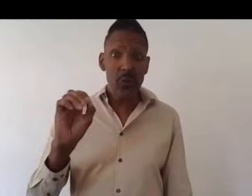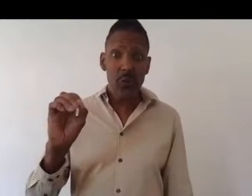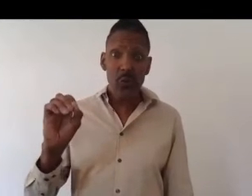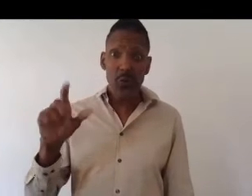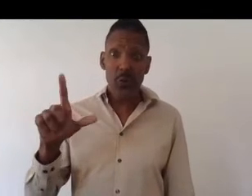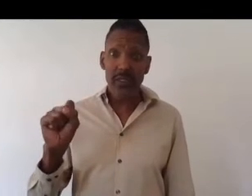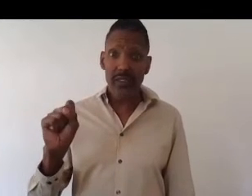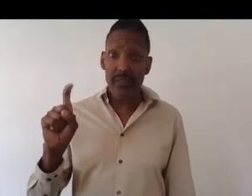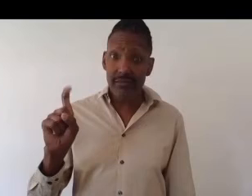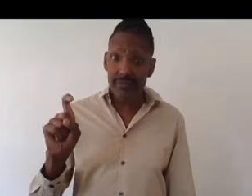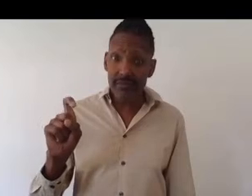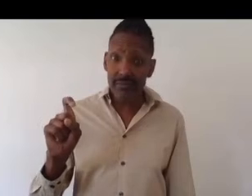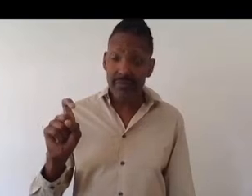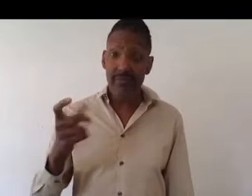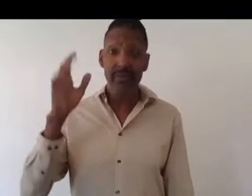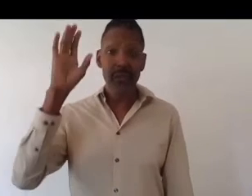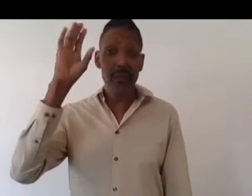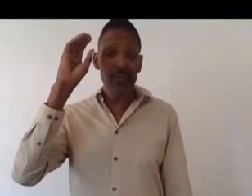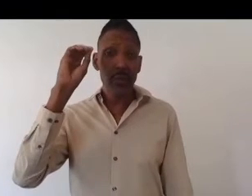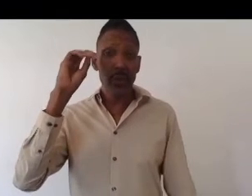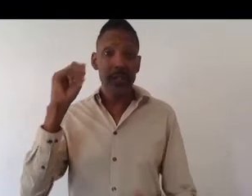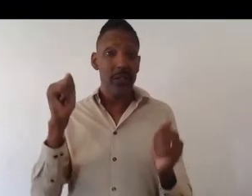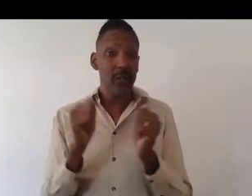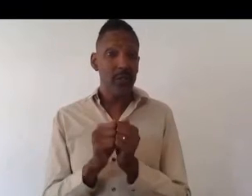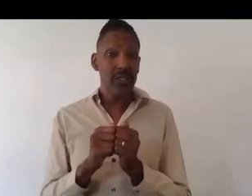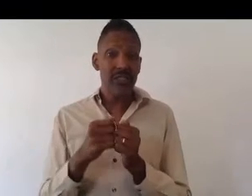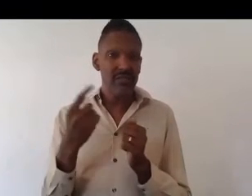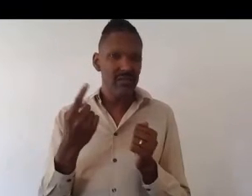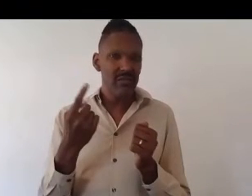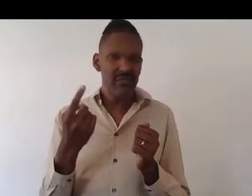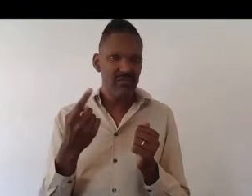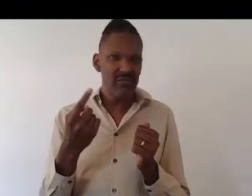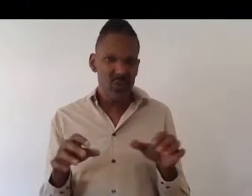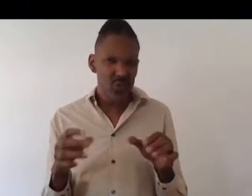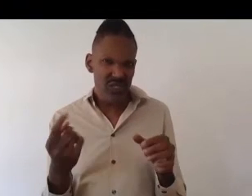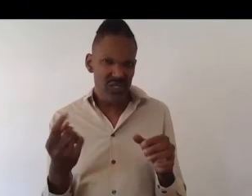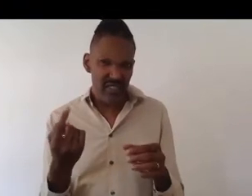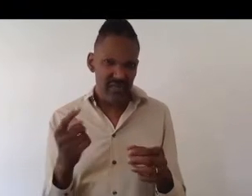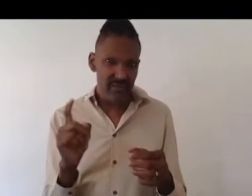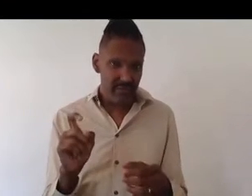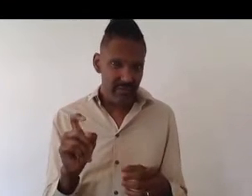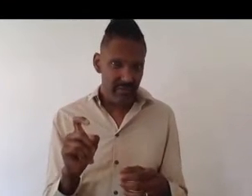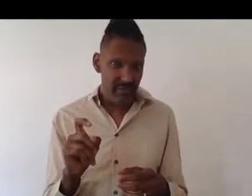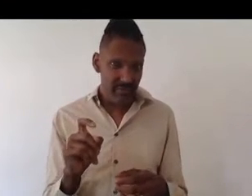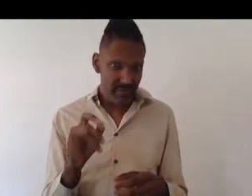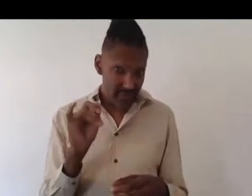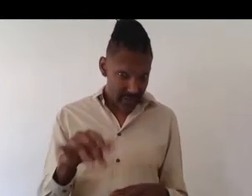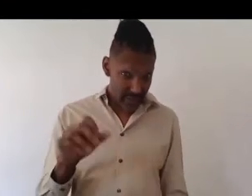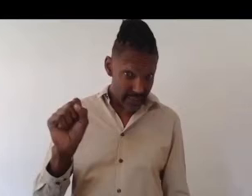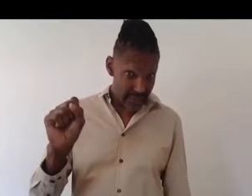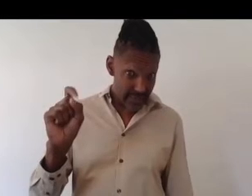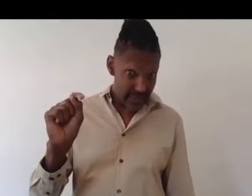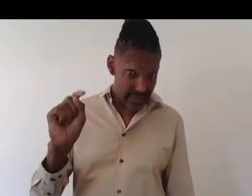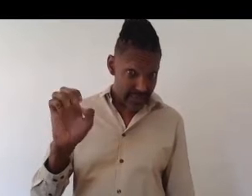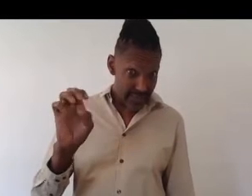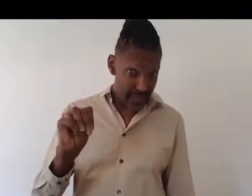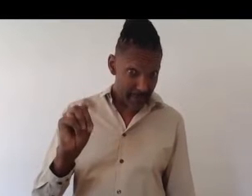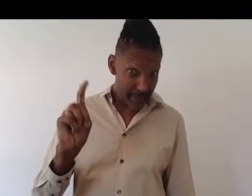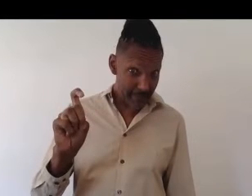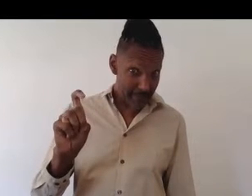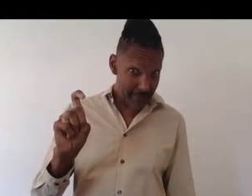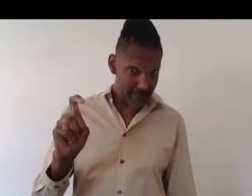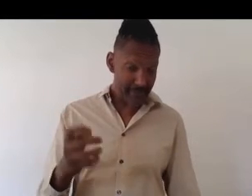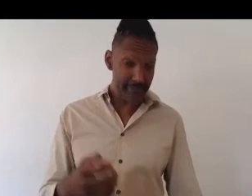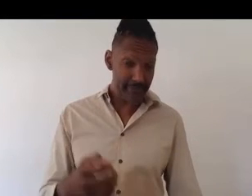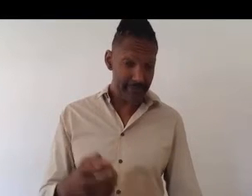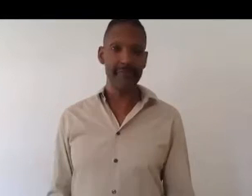tools, simple tools? Do you see a boy with screws in his hand? What do you think they're doing? Is this STEM? I